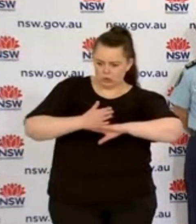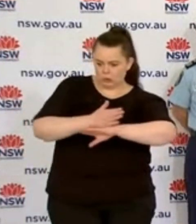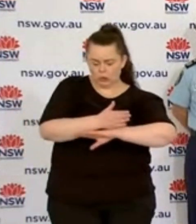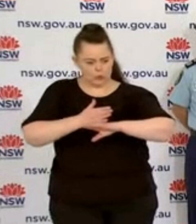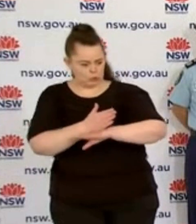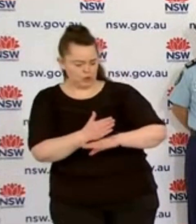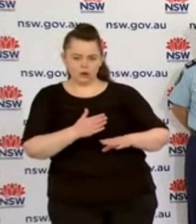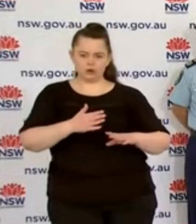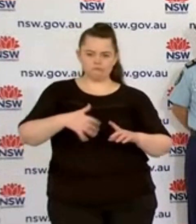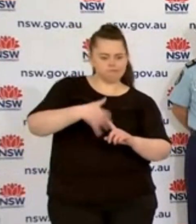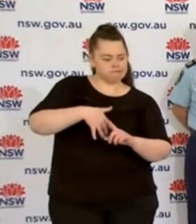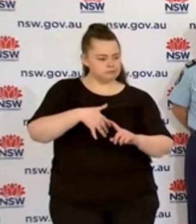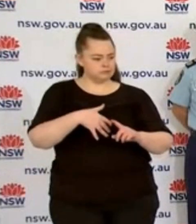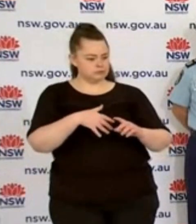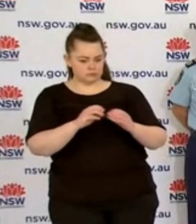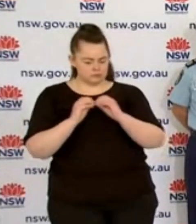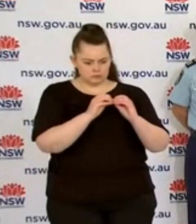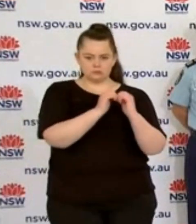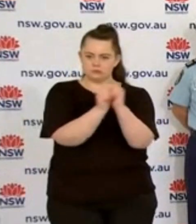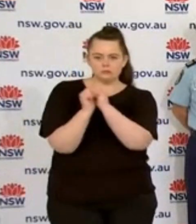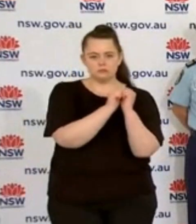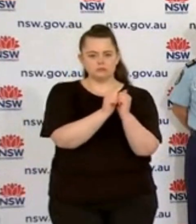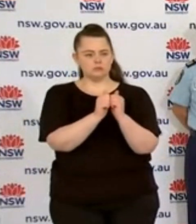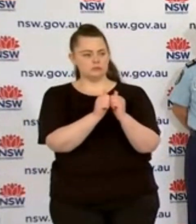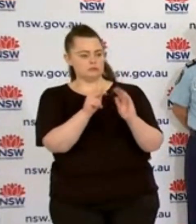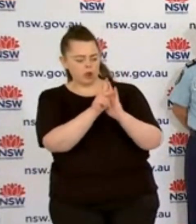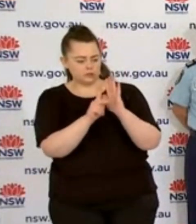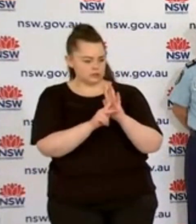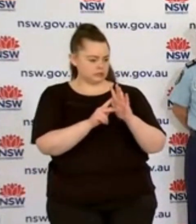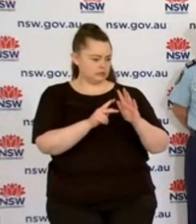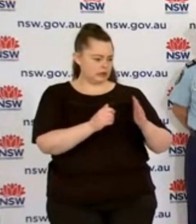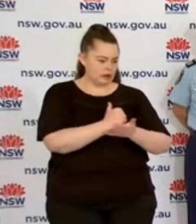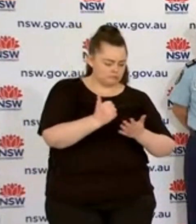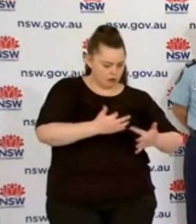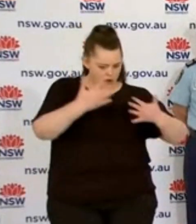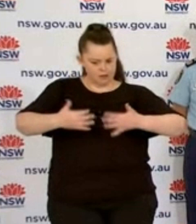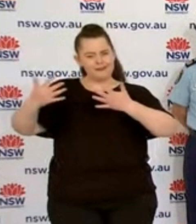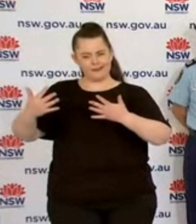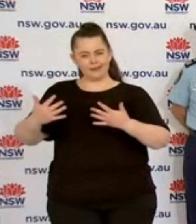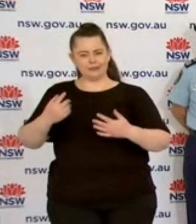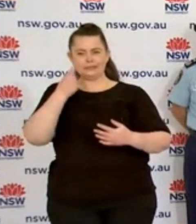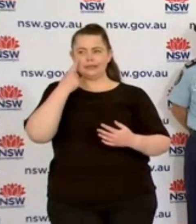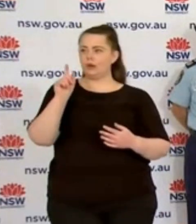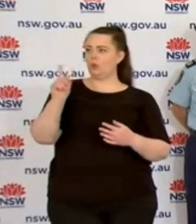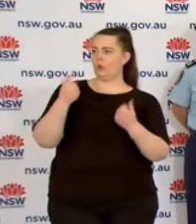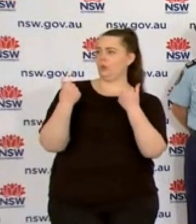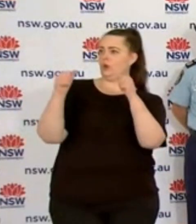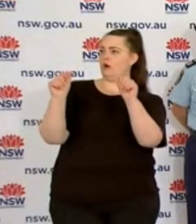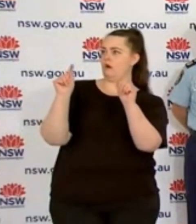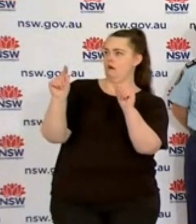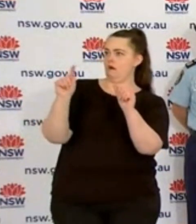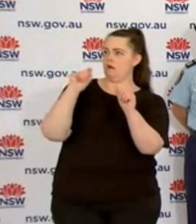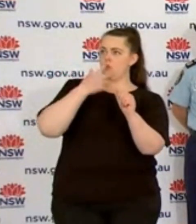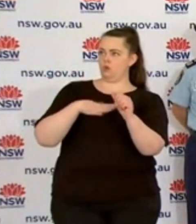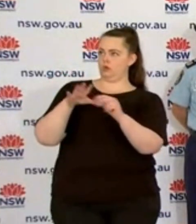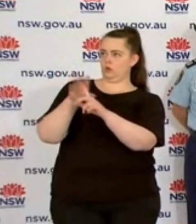case numbers down, and that work is ongoing. We've learned a lot about what is working the most, and we'll be applying that, of course, to those additional